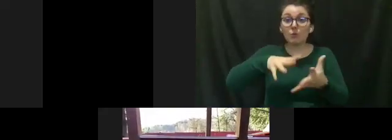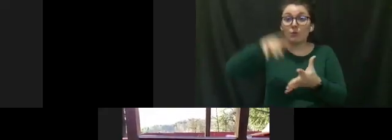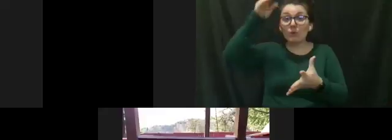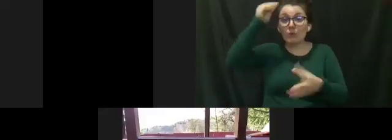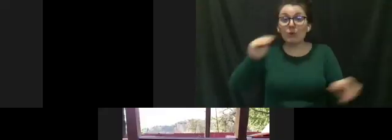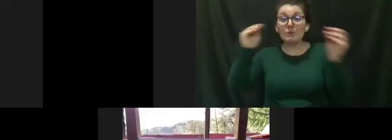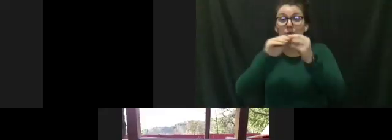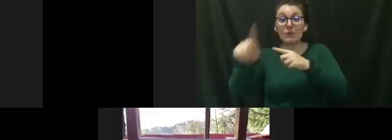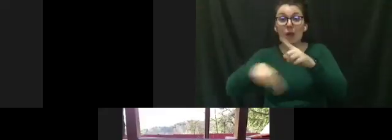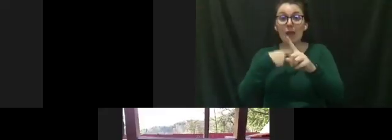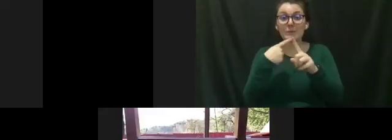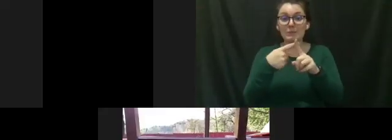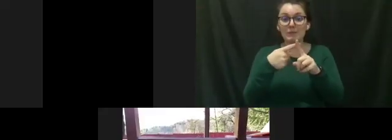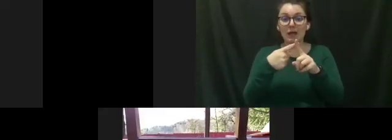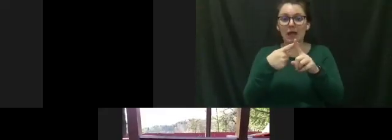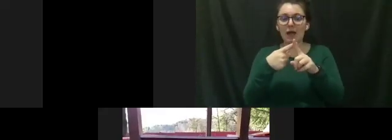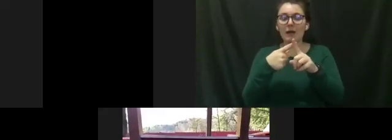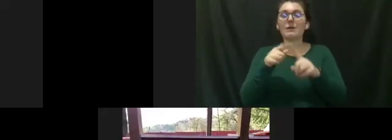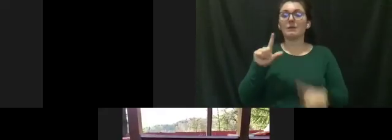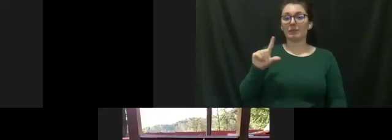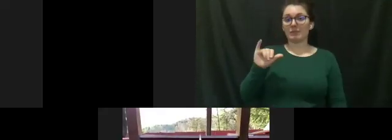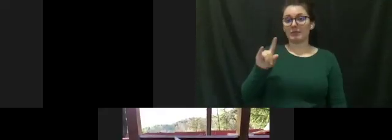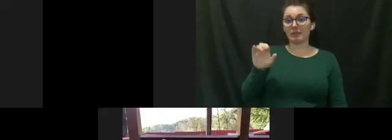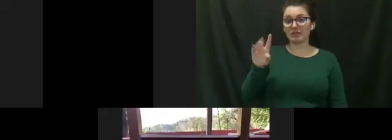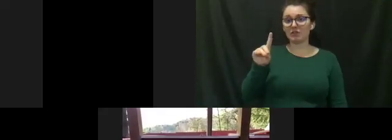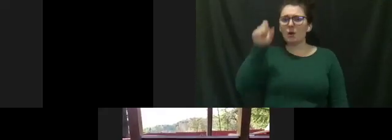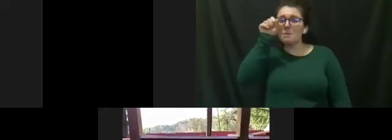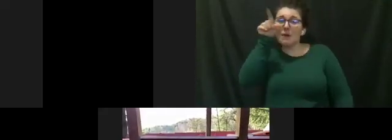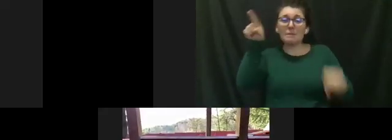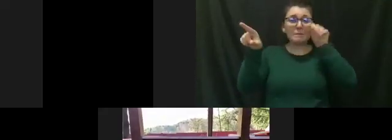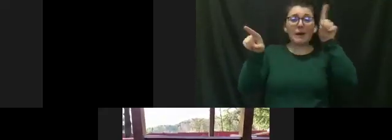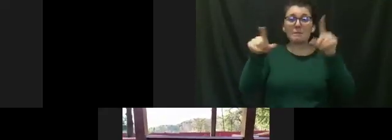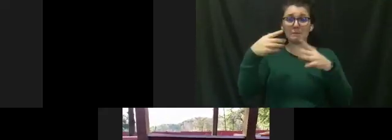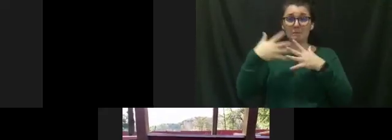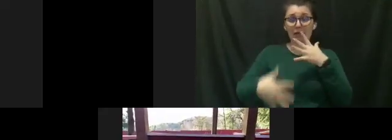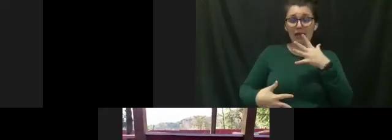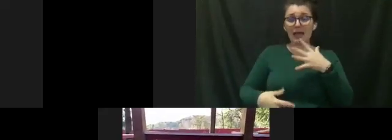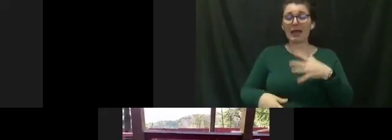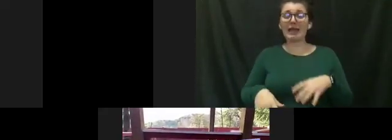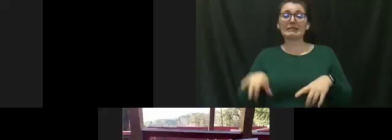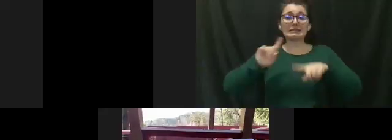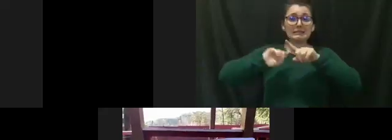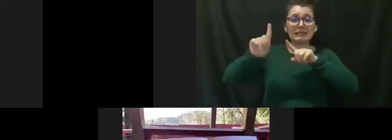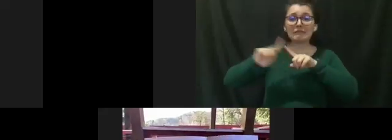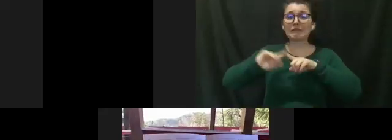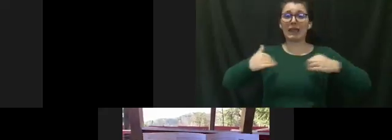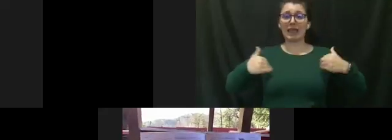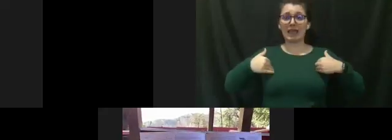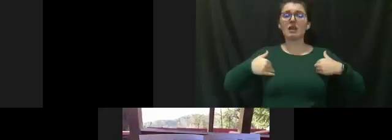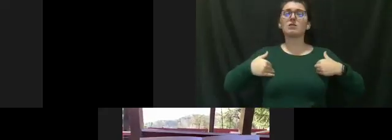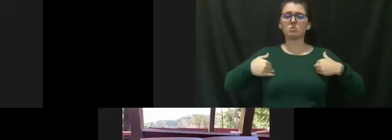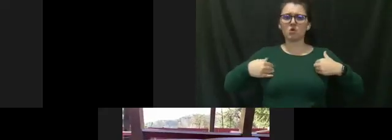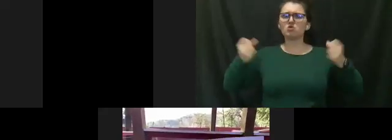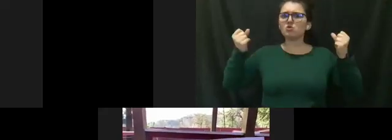the lizard that shoots blood out of its eyes, the horned lizard, everything. He gives